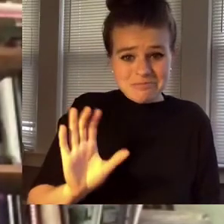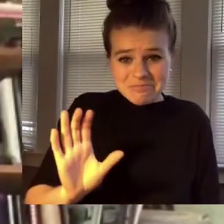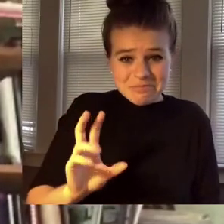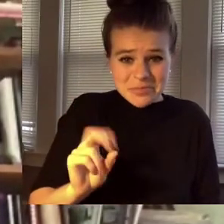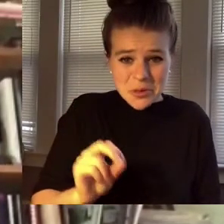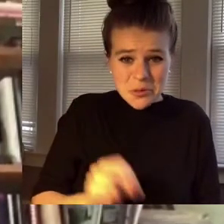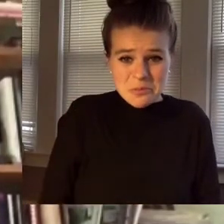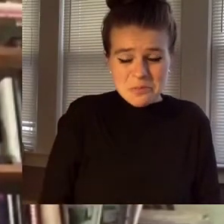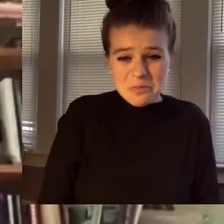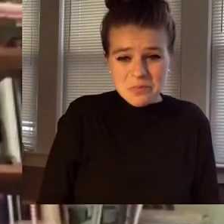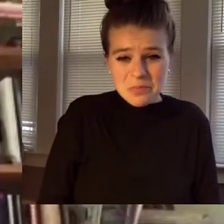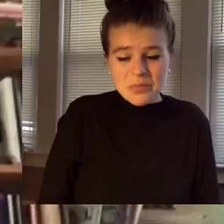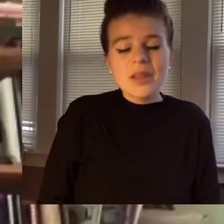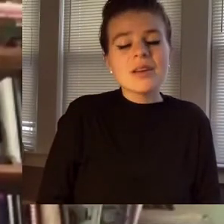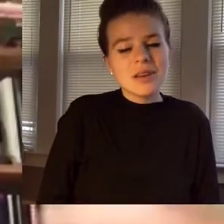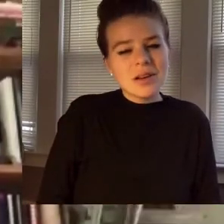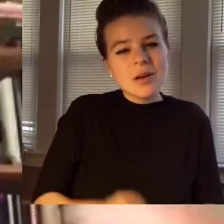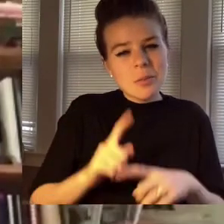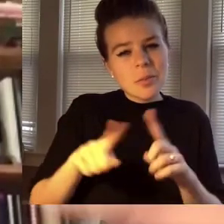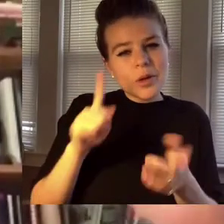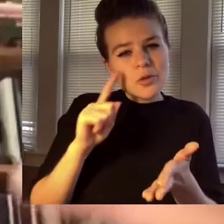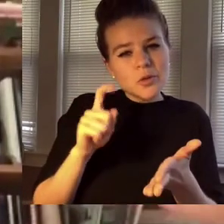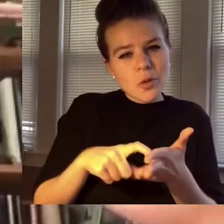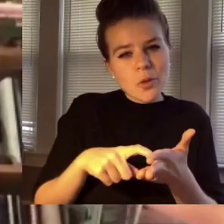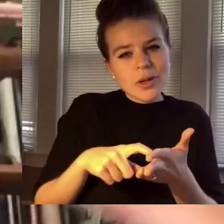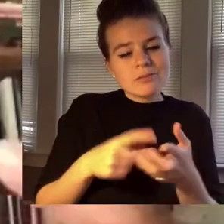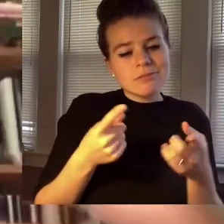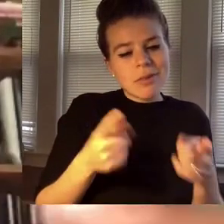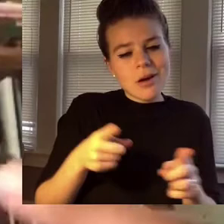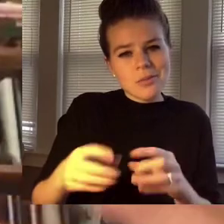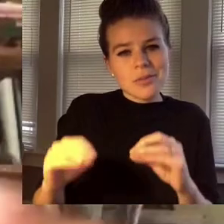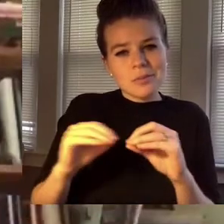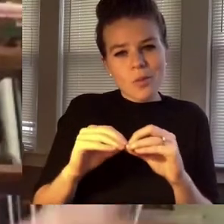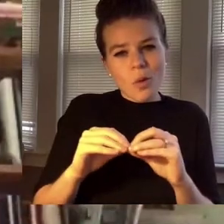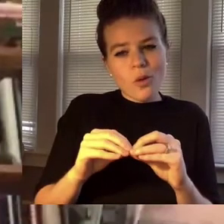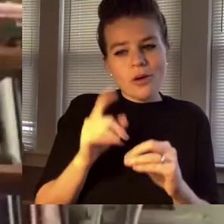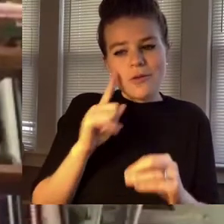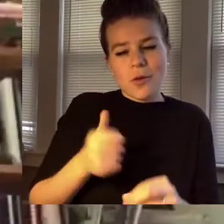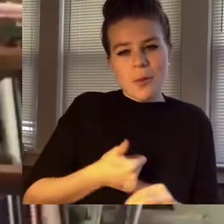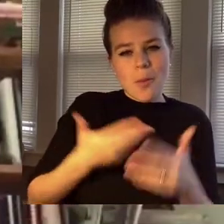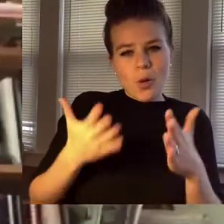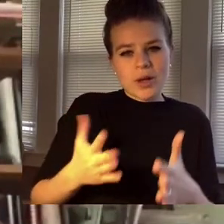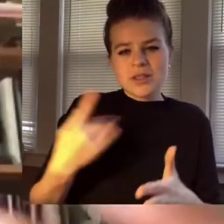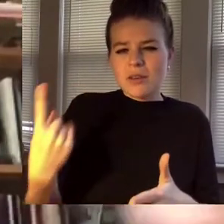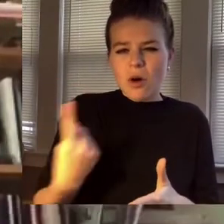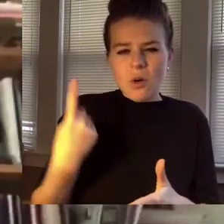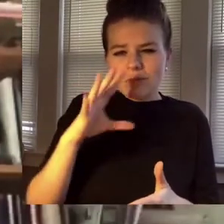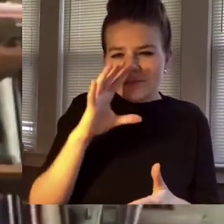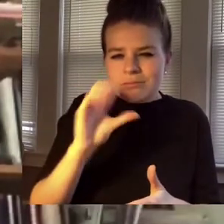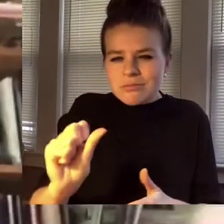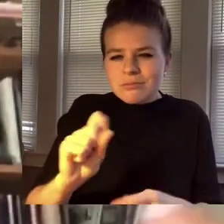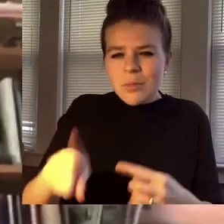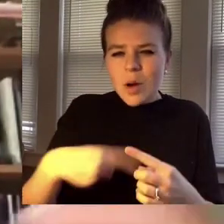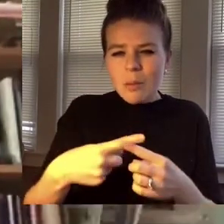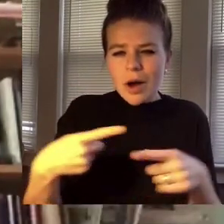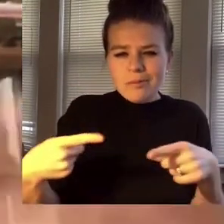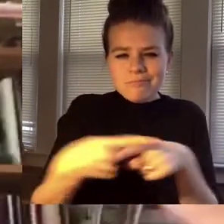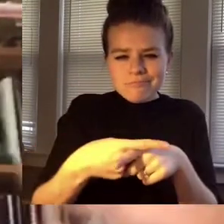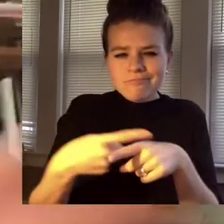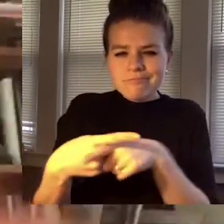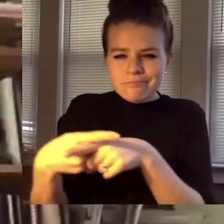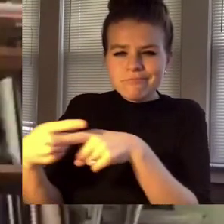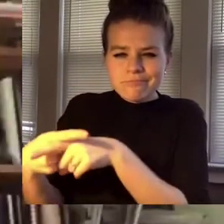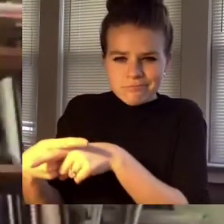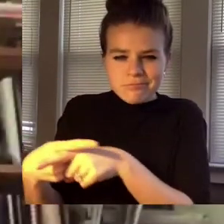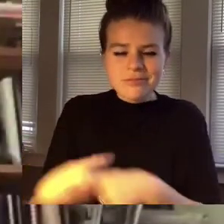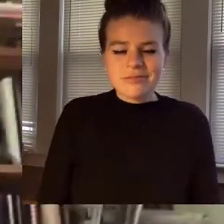But you find it more amongst the poets. Poets have always been engaged by these contradictory impulses. You know, think